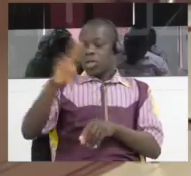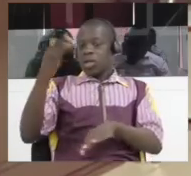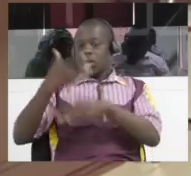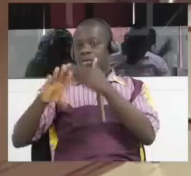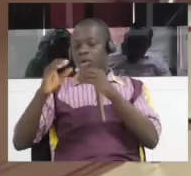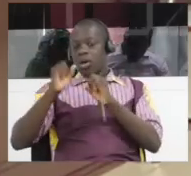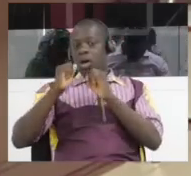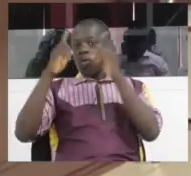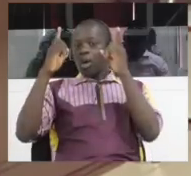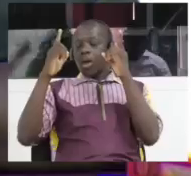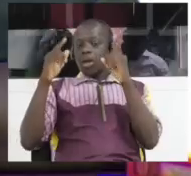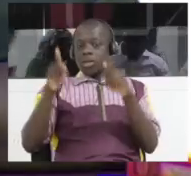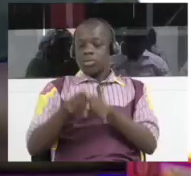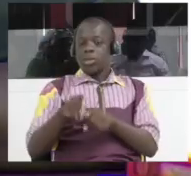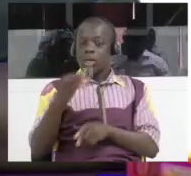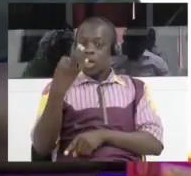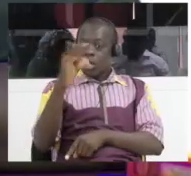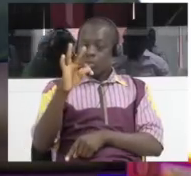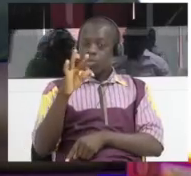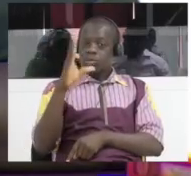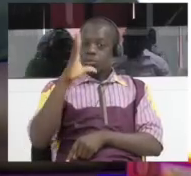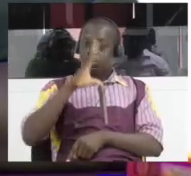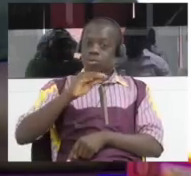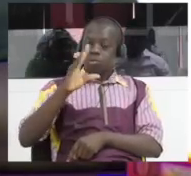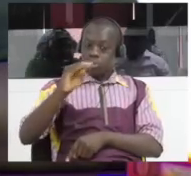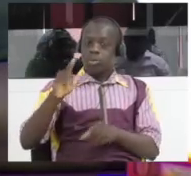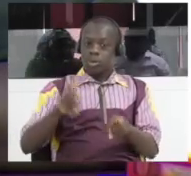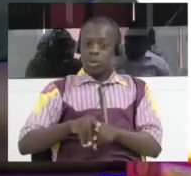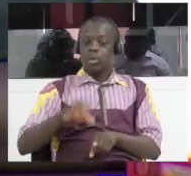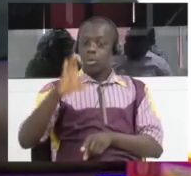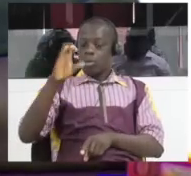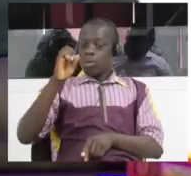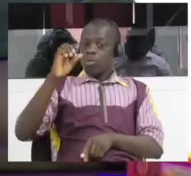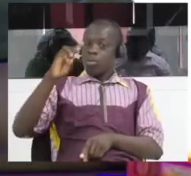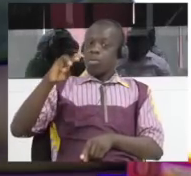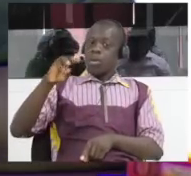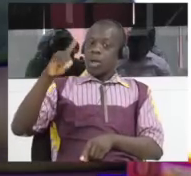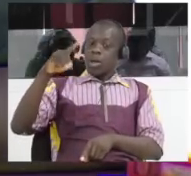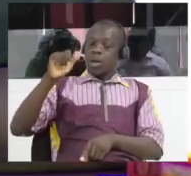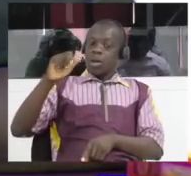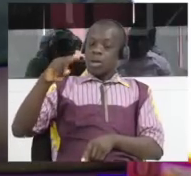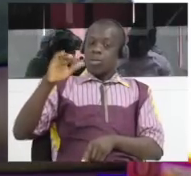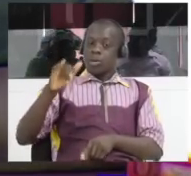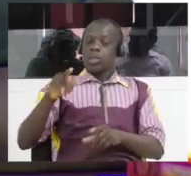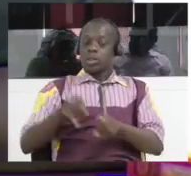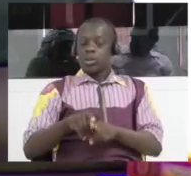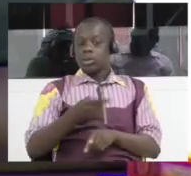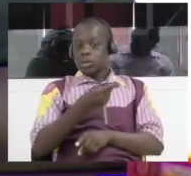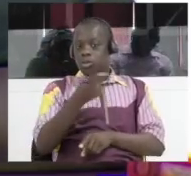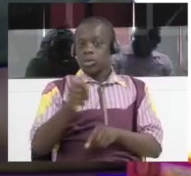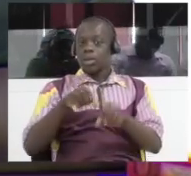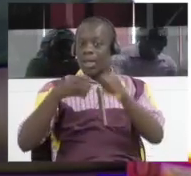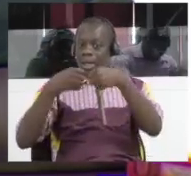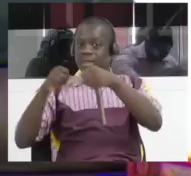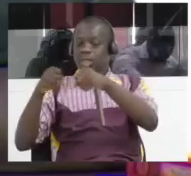it. When you say my company, you are meaning the company that I was commanding. This